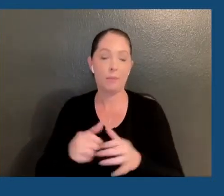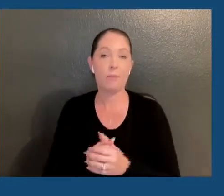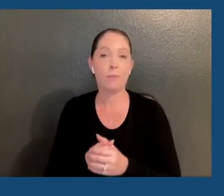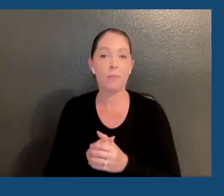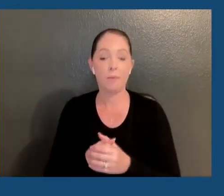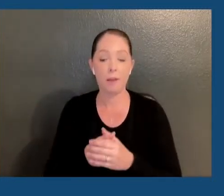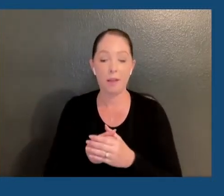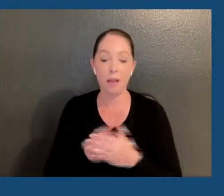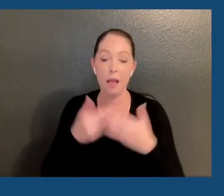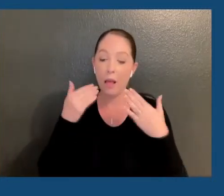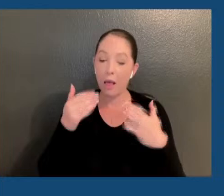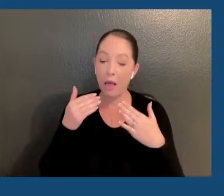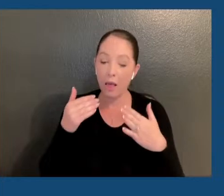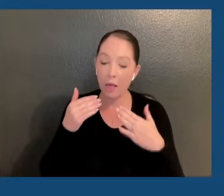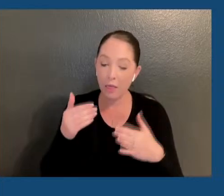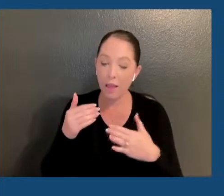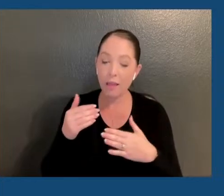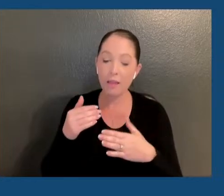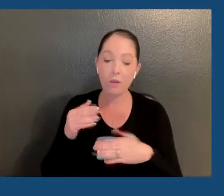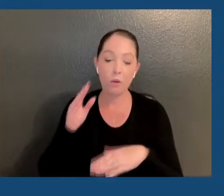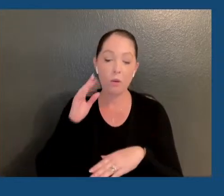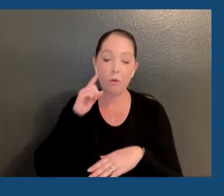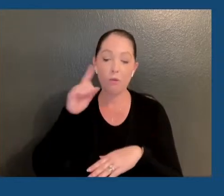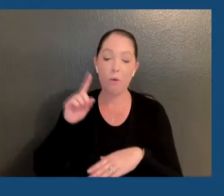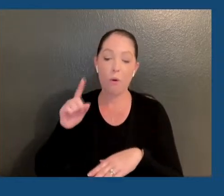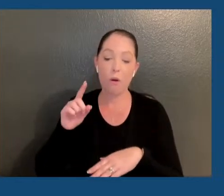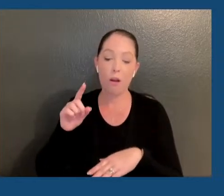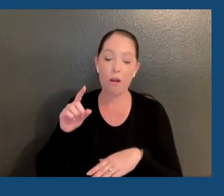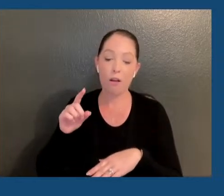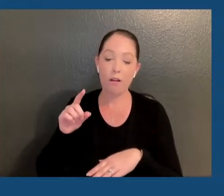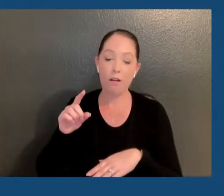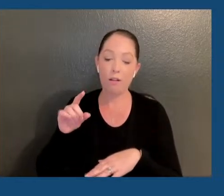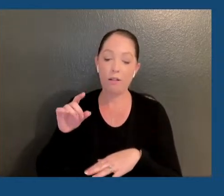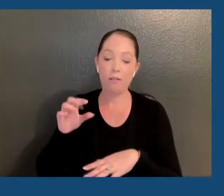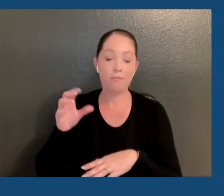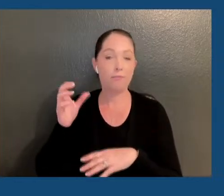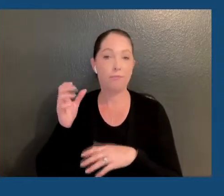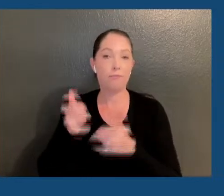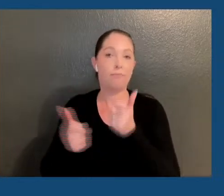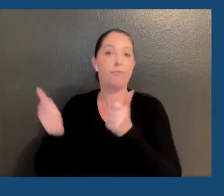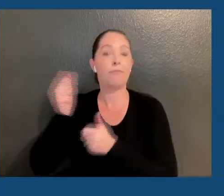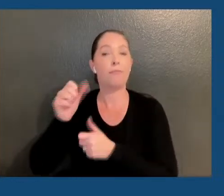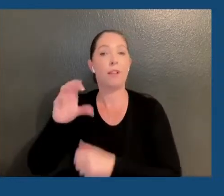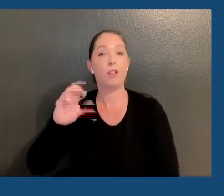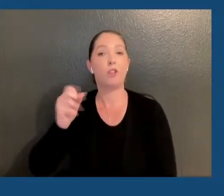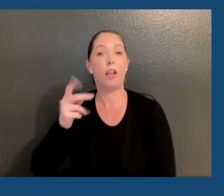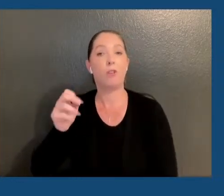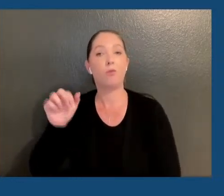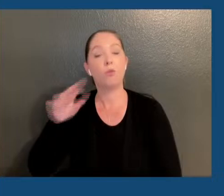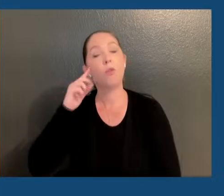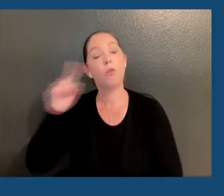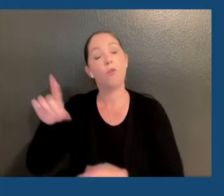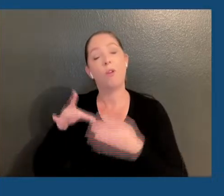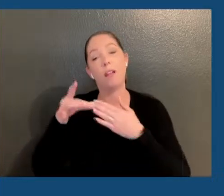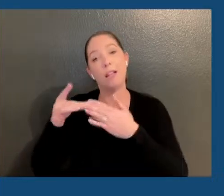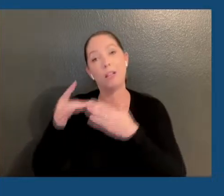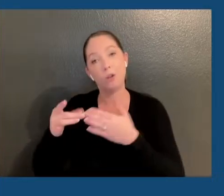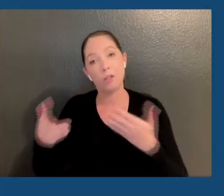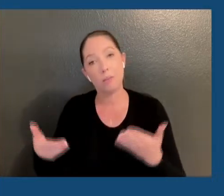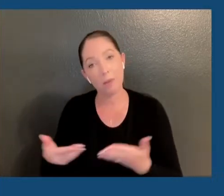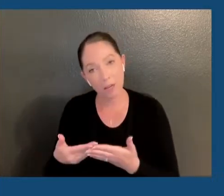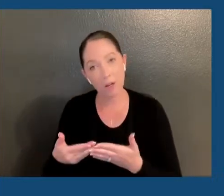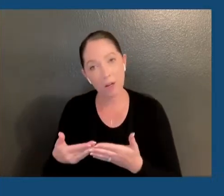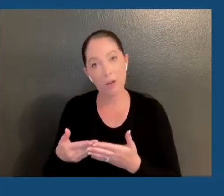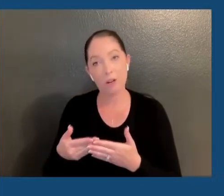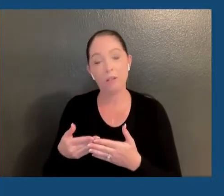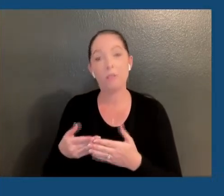his leadership at UAlbany. From the moment he arrived, he has put the campus on an upward trajectory. His